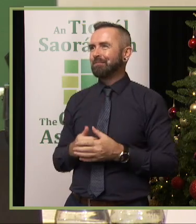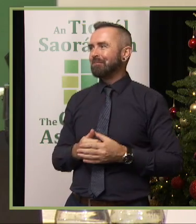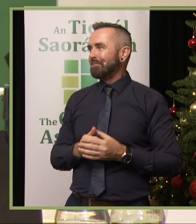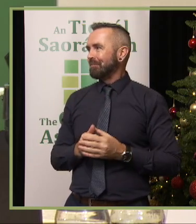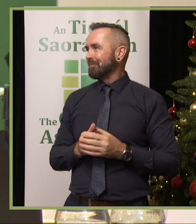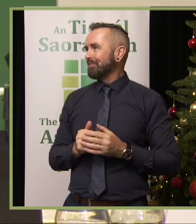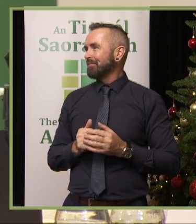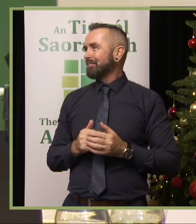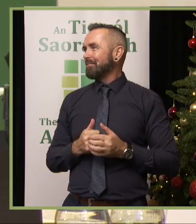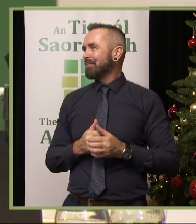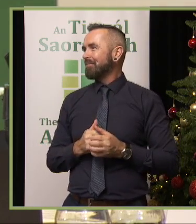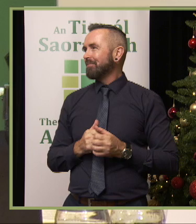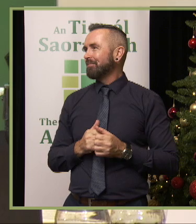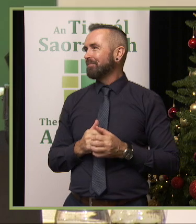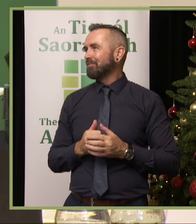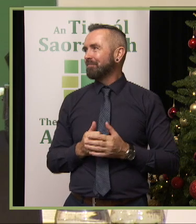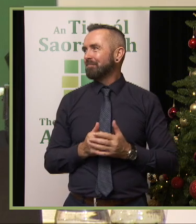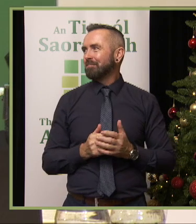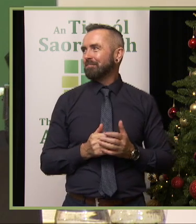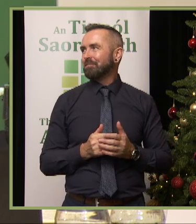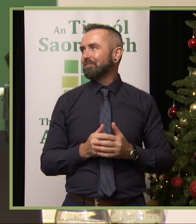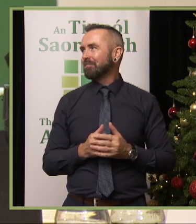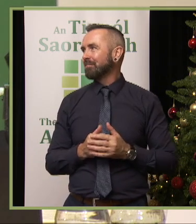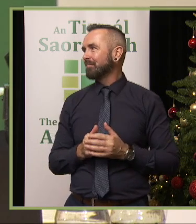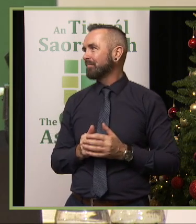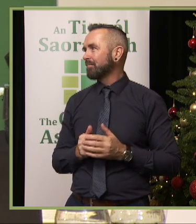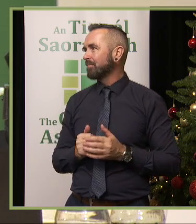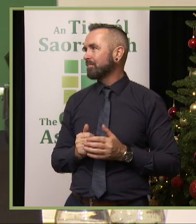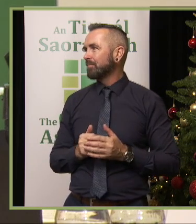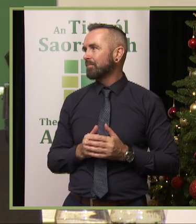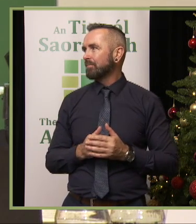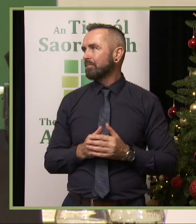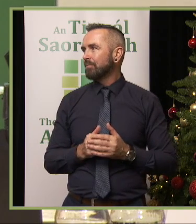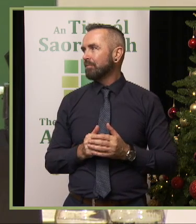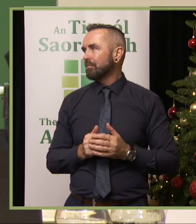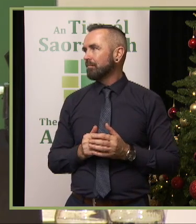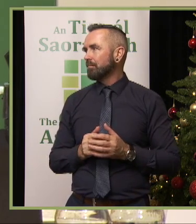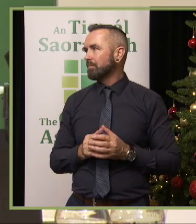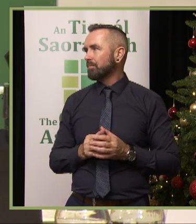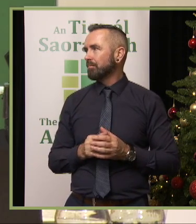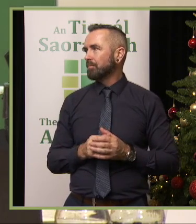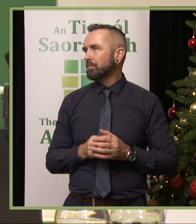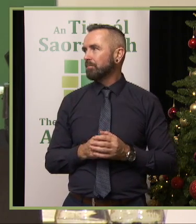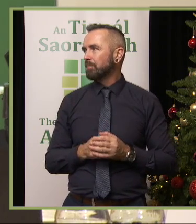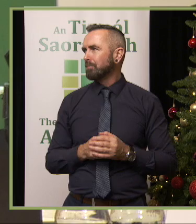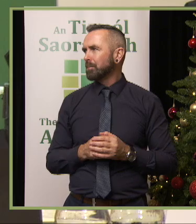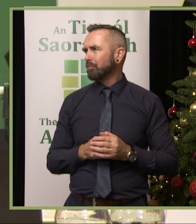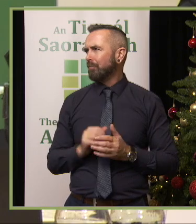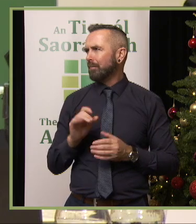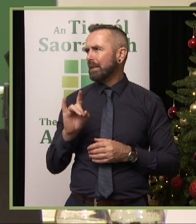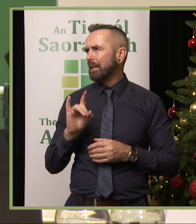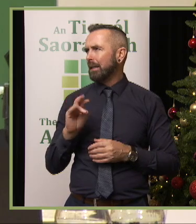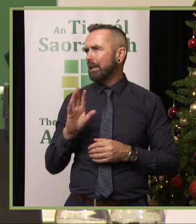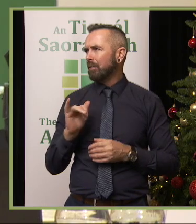3. Oh no. Okay. Is this a recommendation on another one? Hilary, what are you doing? Okay, get